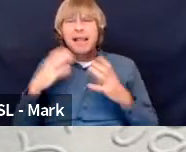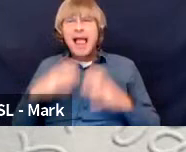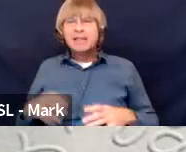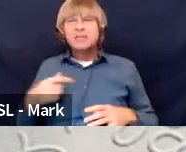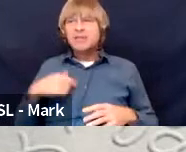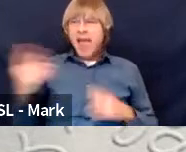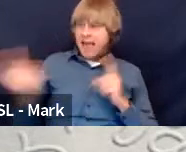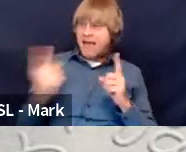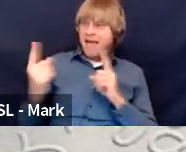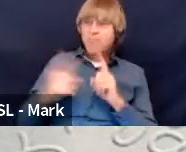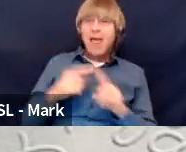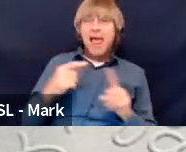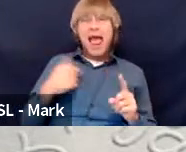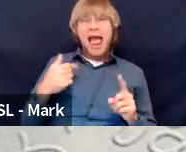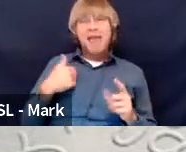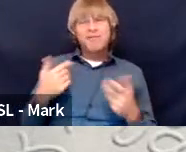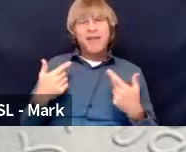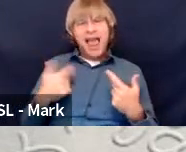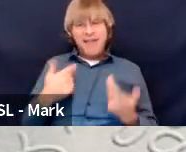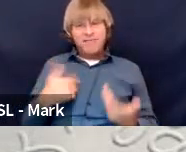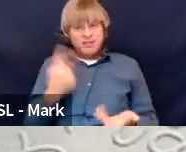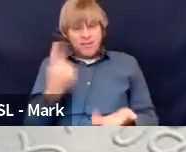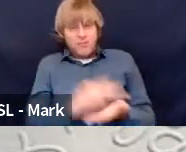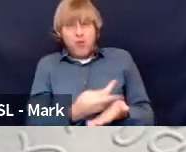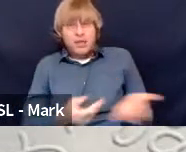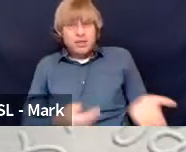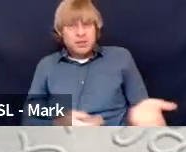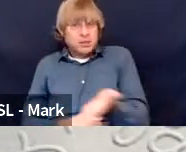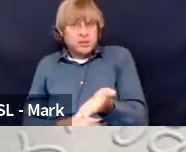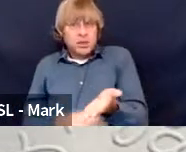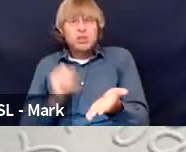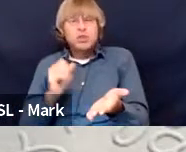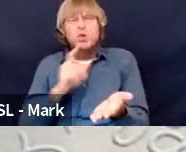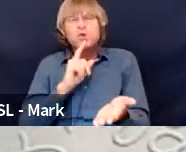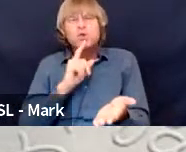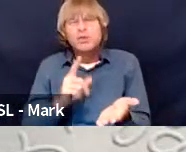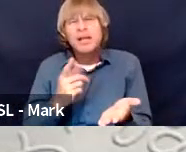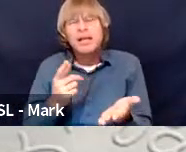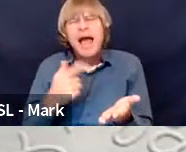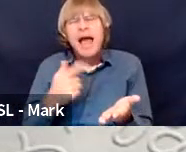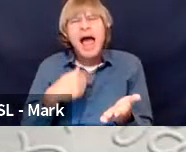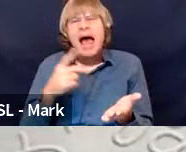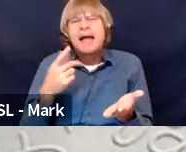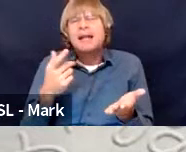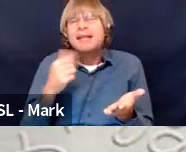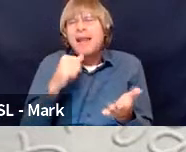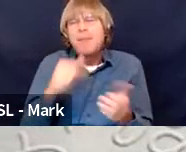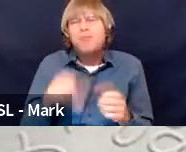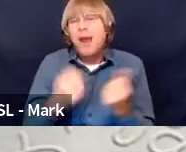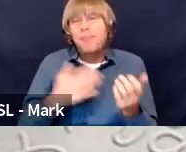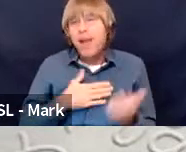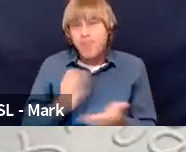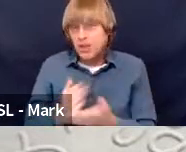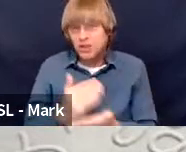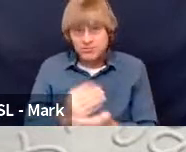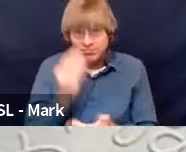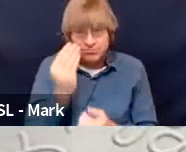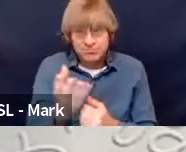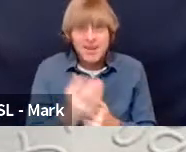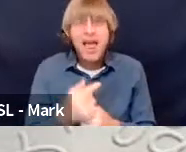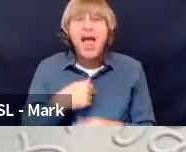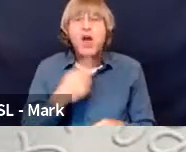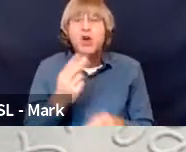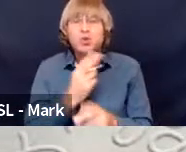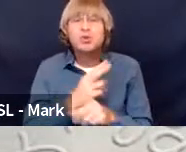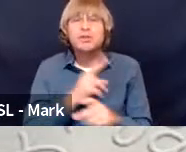we'd have, but I had to have a physical product, right? So it was a little bit of a leap. I did not break my budget, you guys. I used